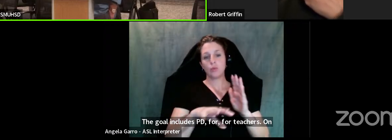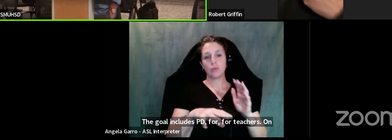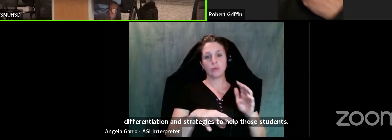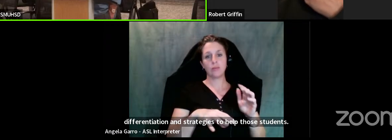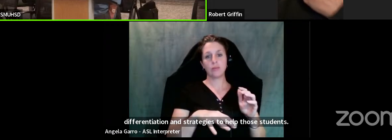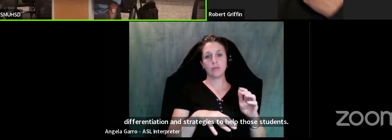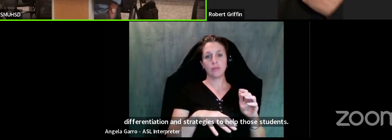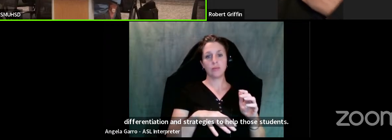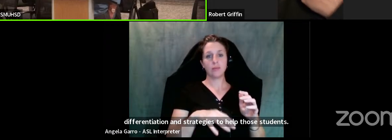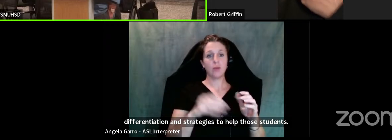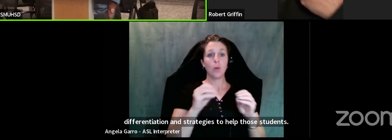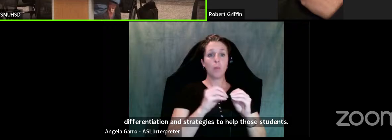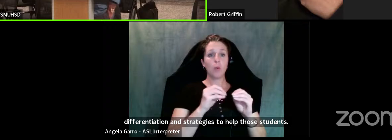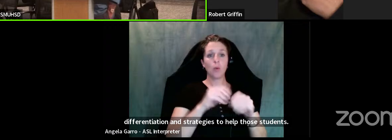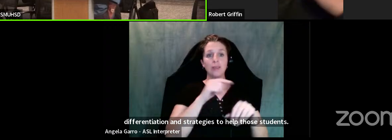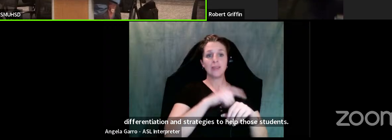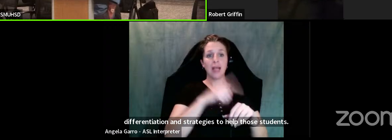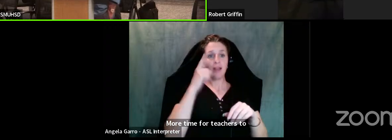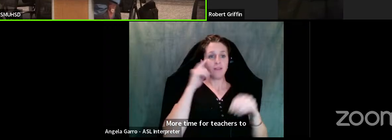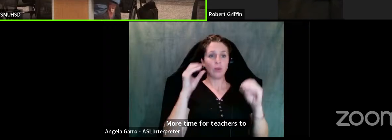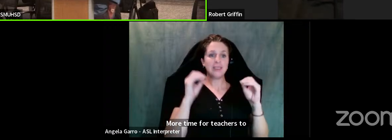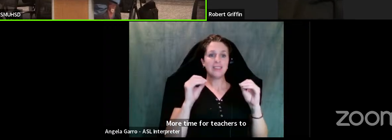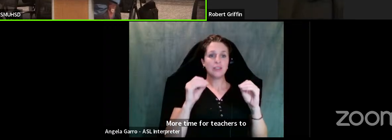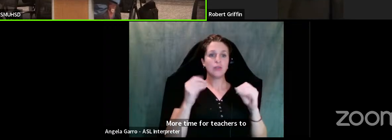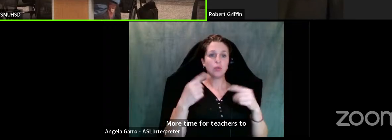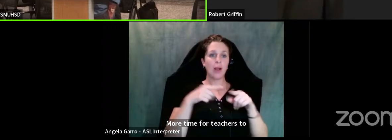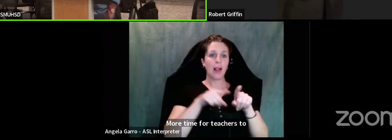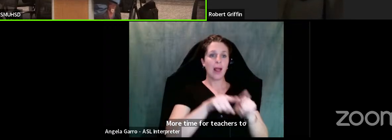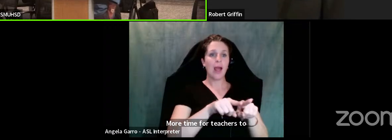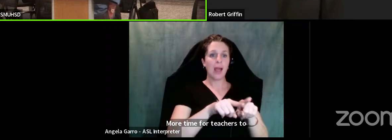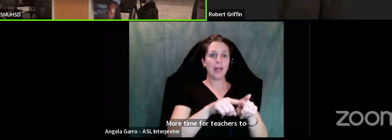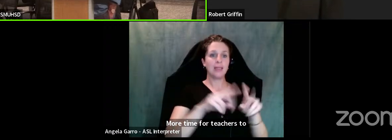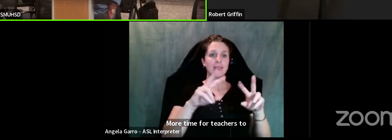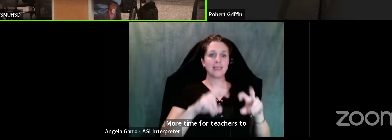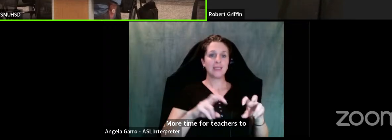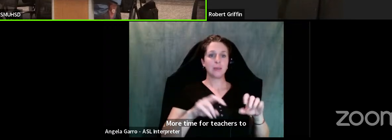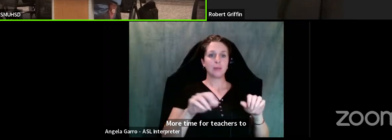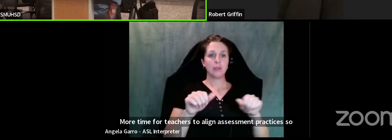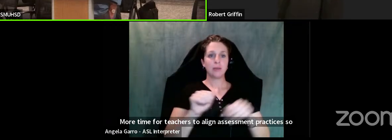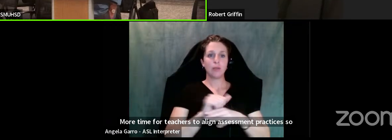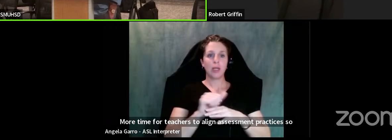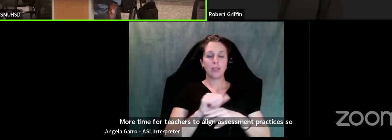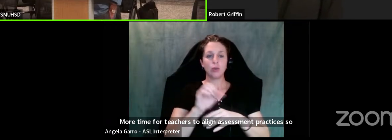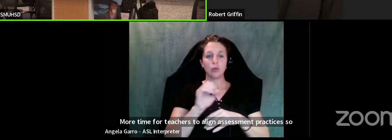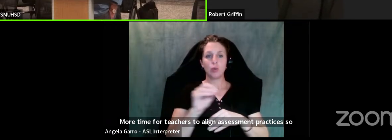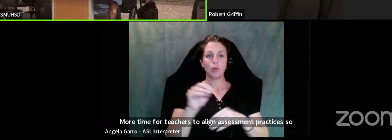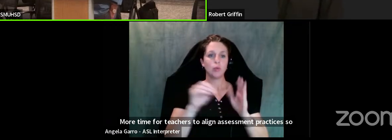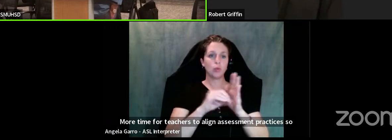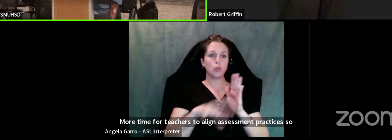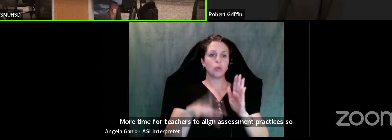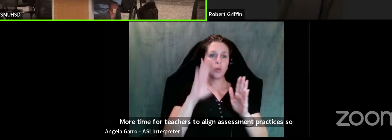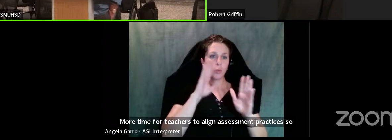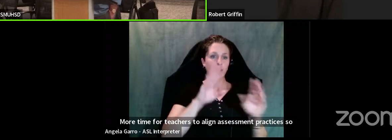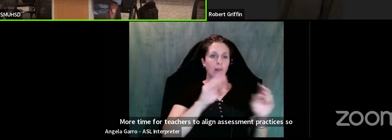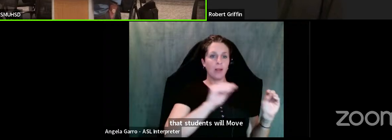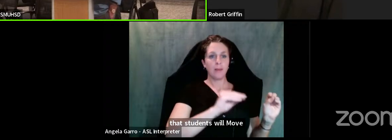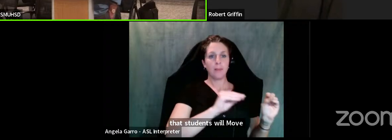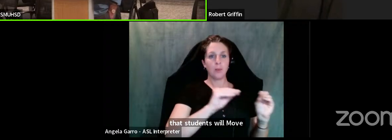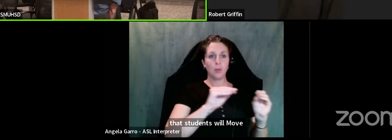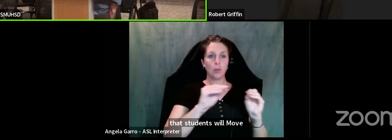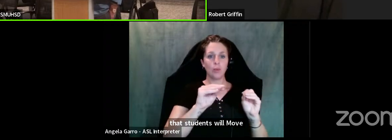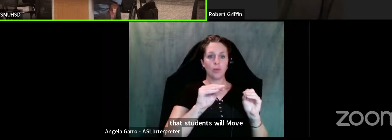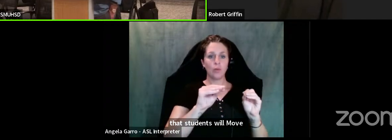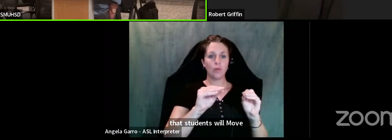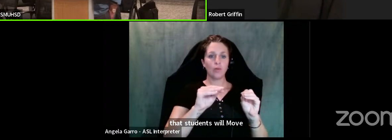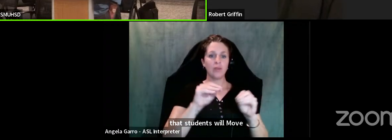More time for teachers to align assessment practices so that students will move